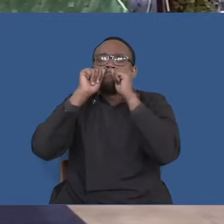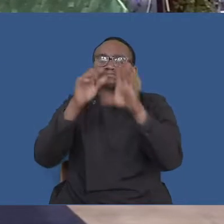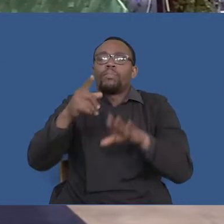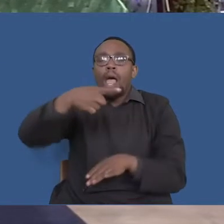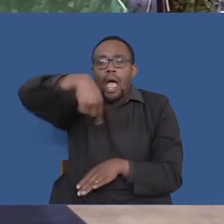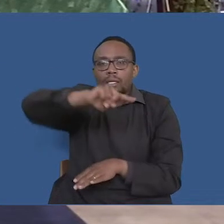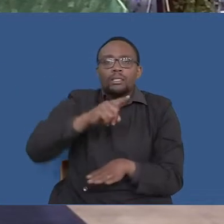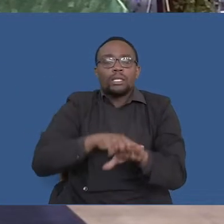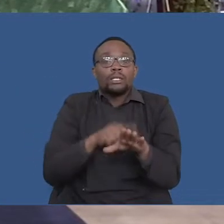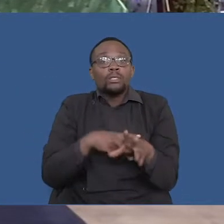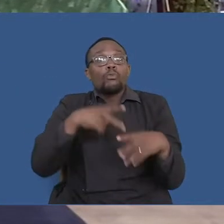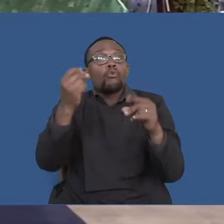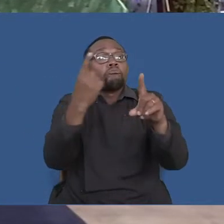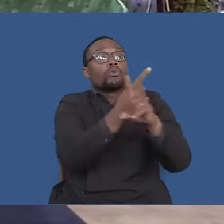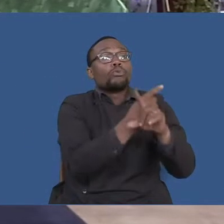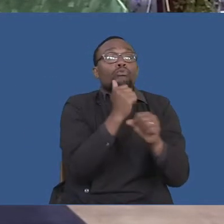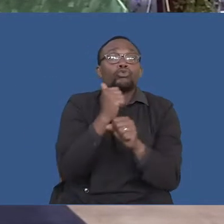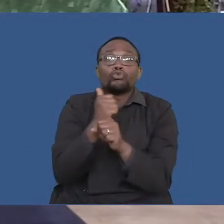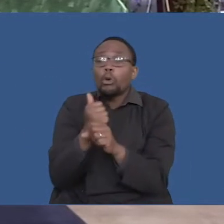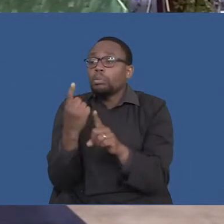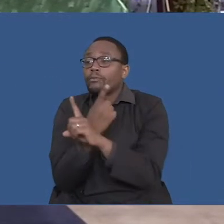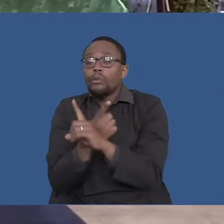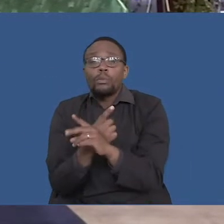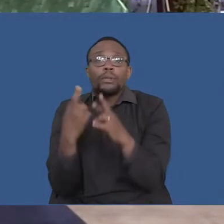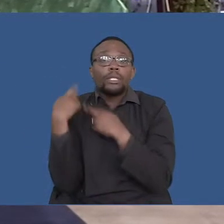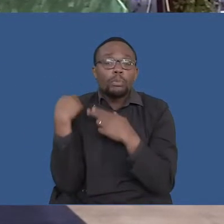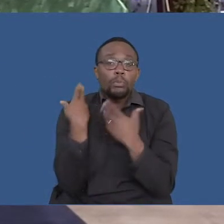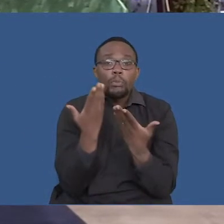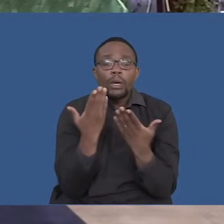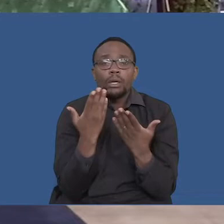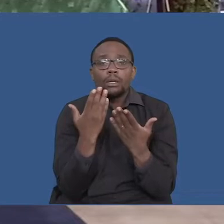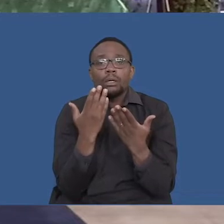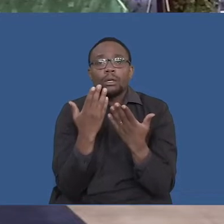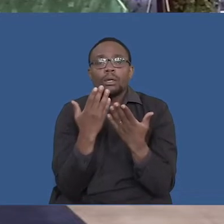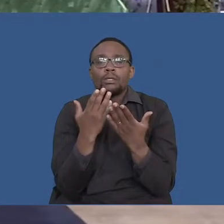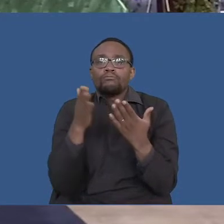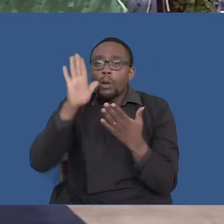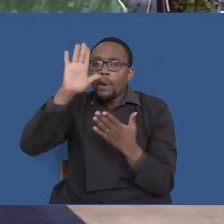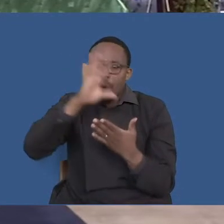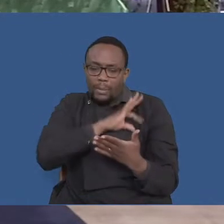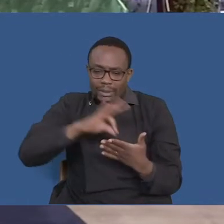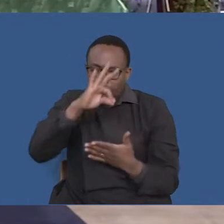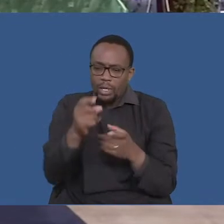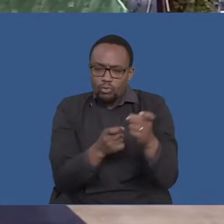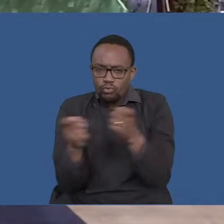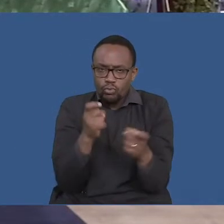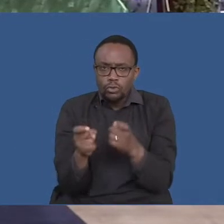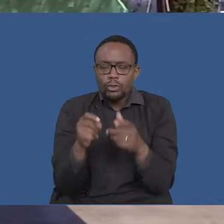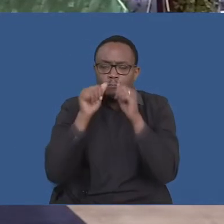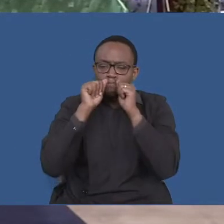today as we leave for our places of work and our different jurisdictions of function. Let your spirit take charge and